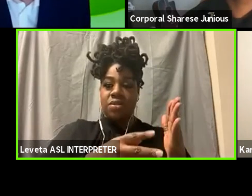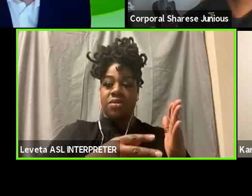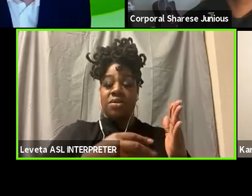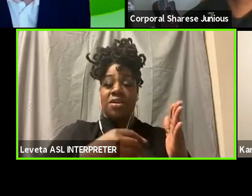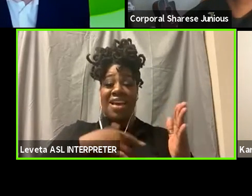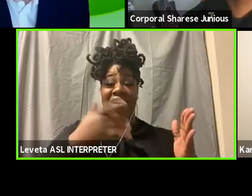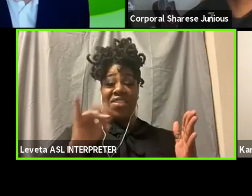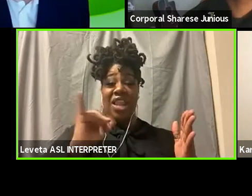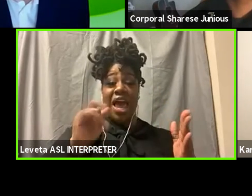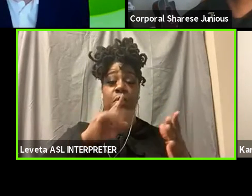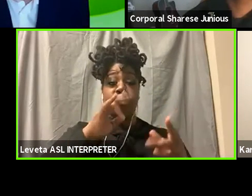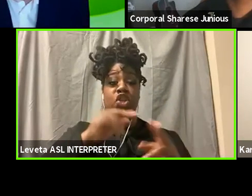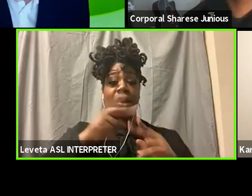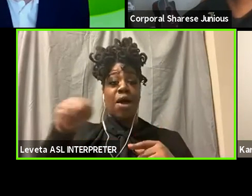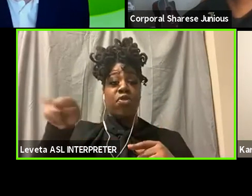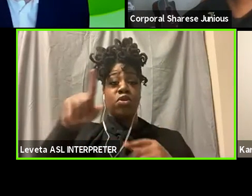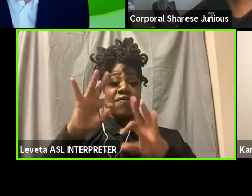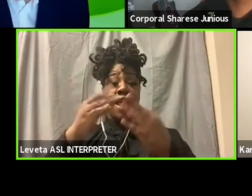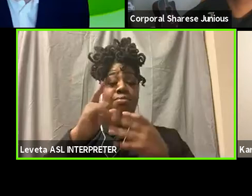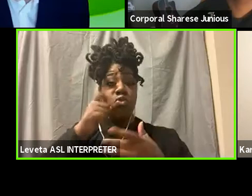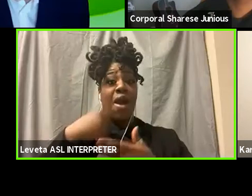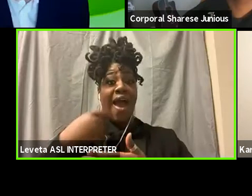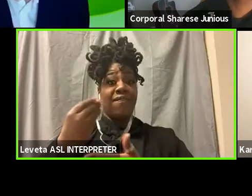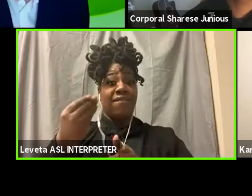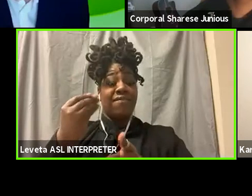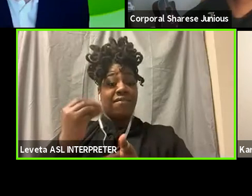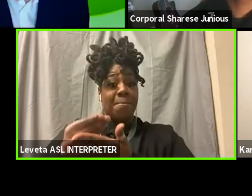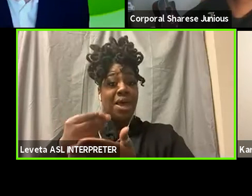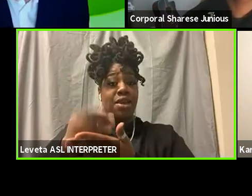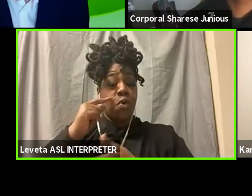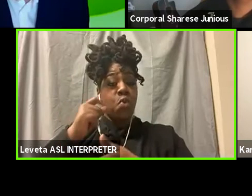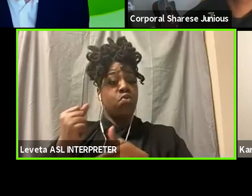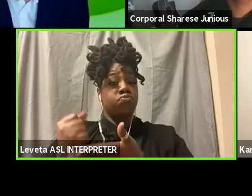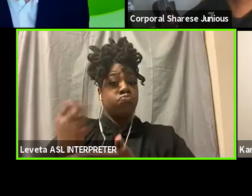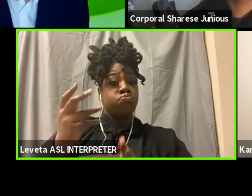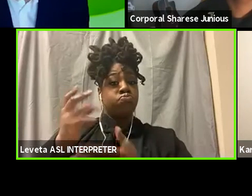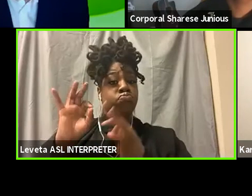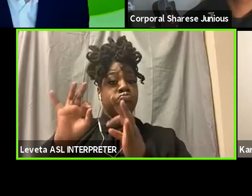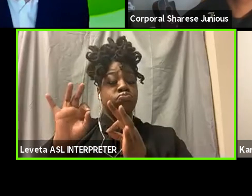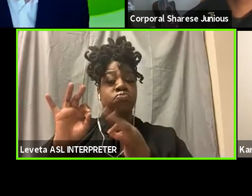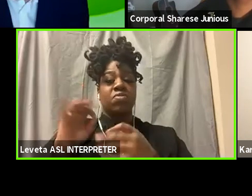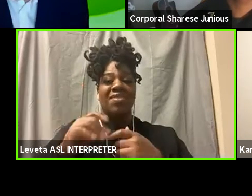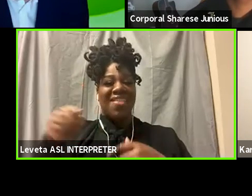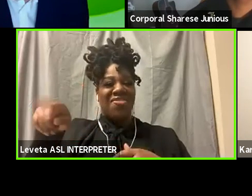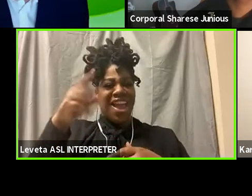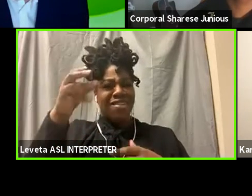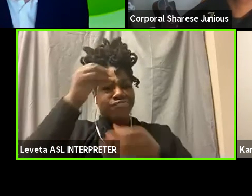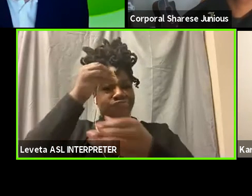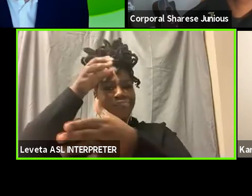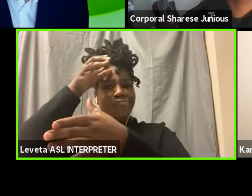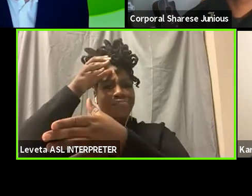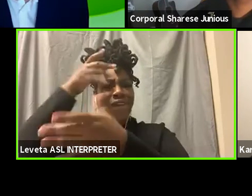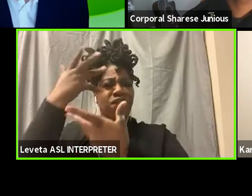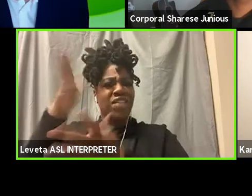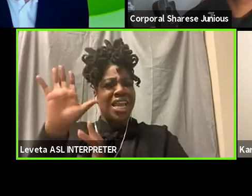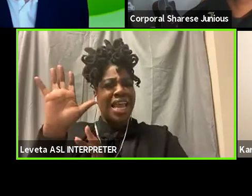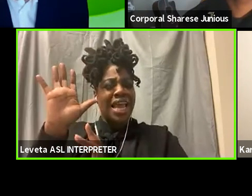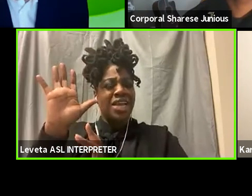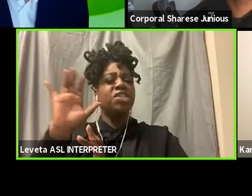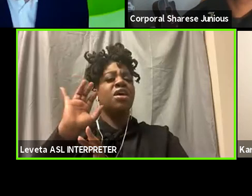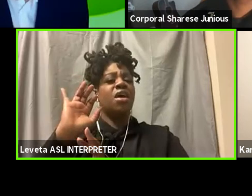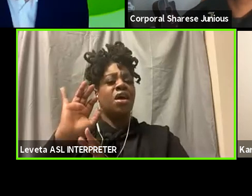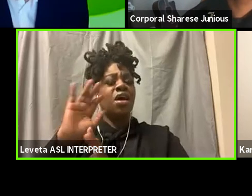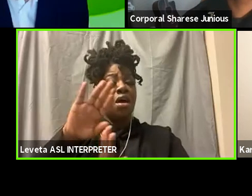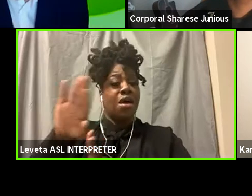families of wealth, as we said before, they know those supports. Now it's our job to make sure that all of